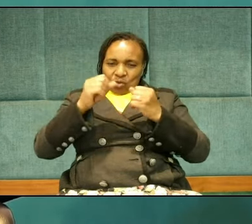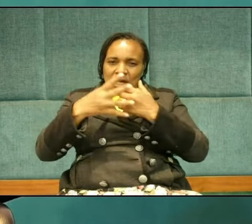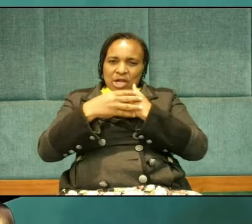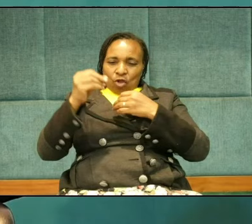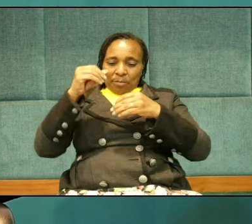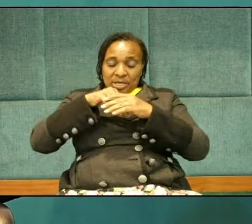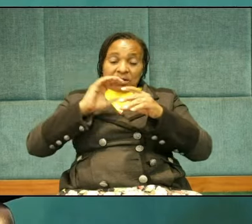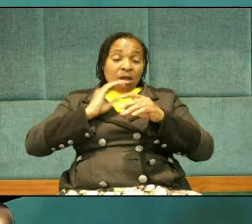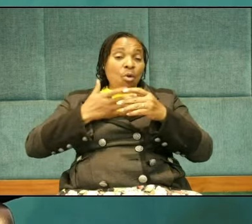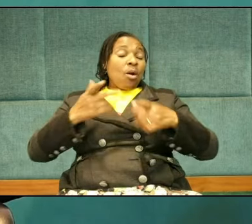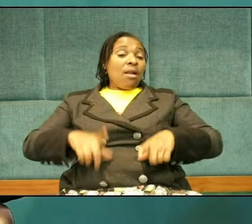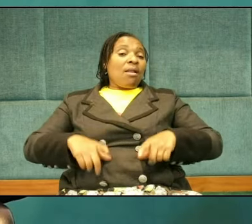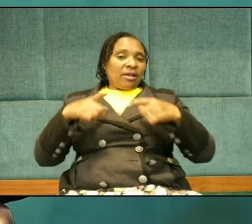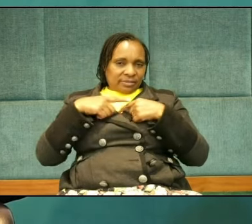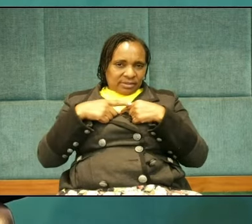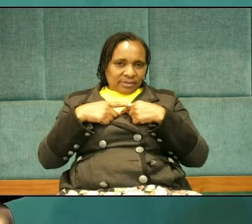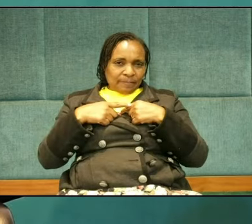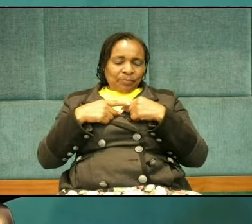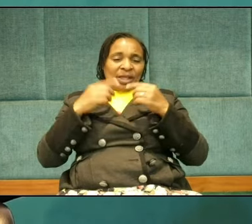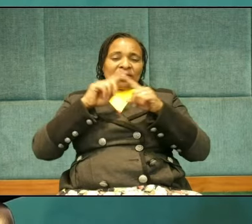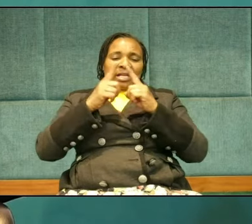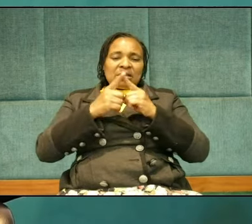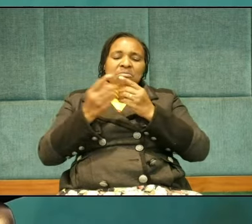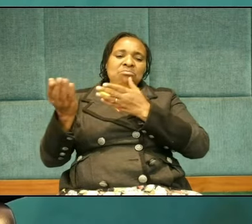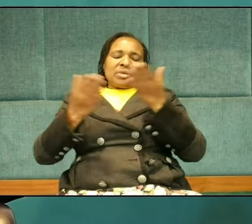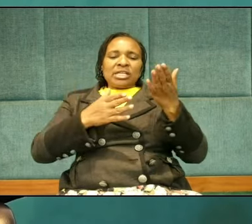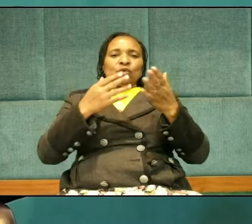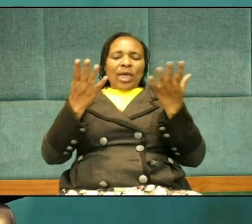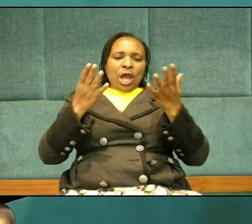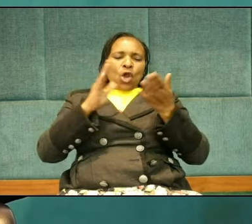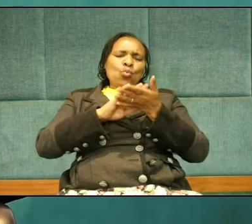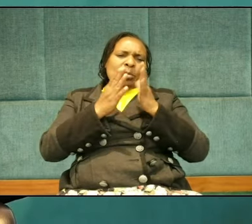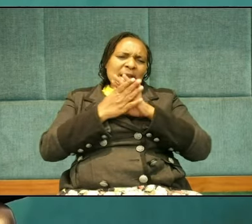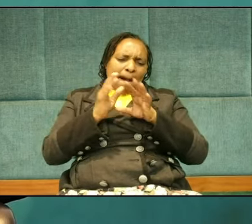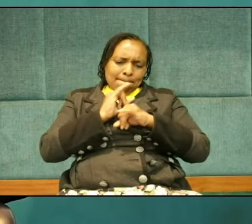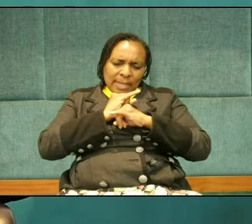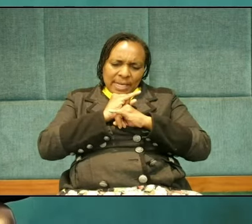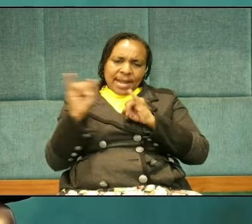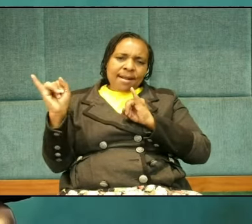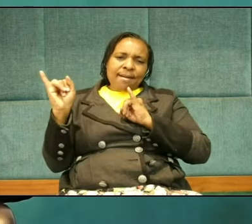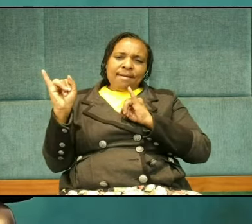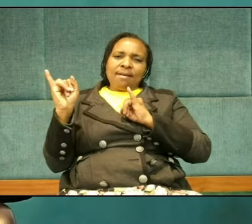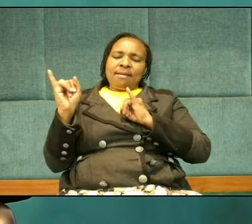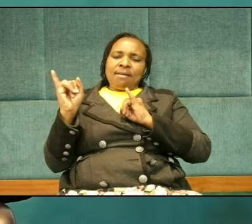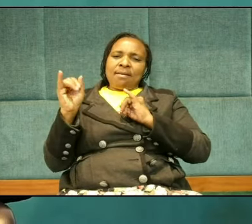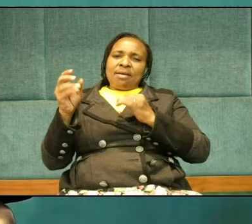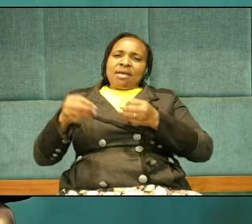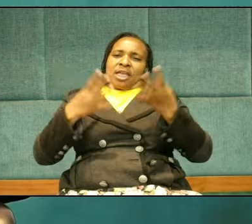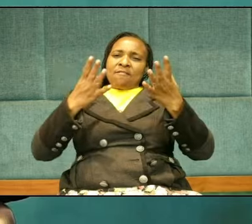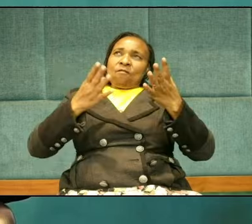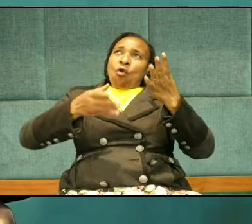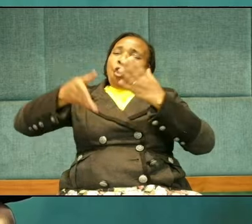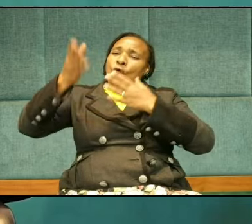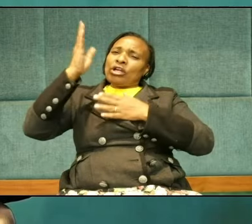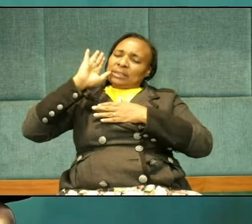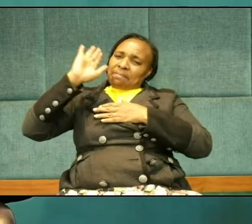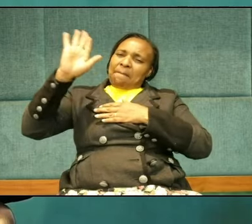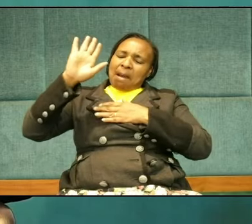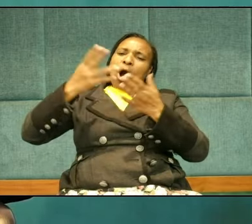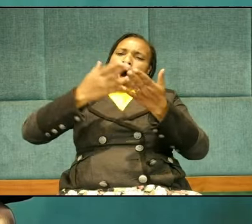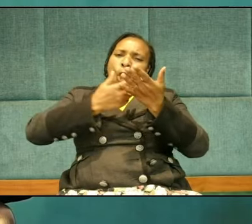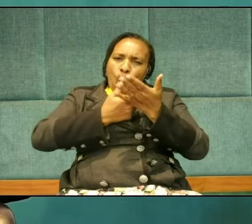It actually brings the point of consecration, actually, when we should actually give our bodies wholly and